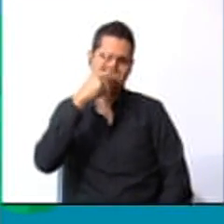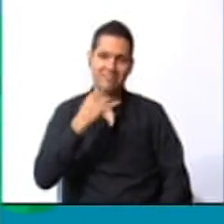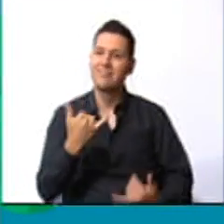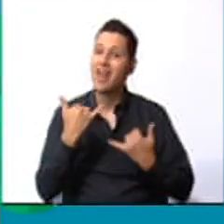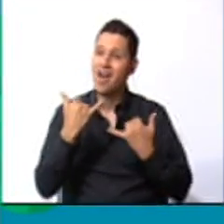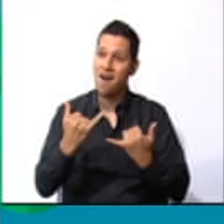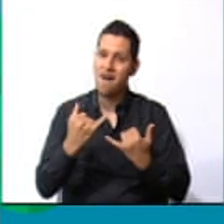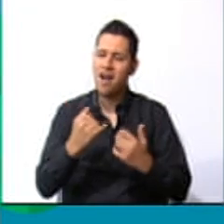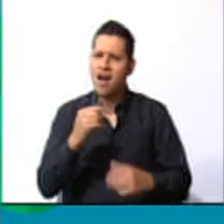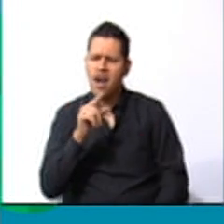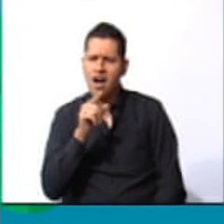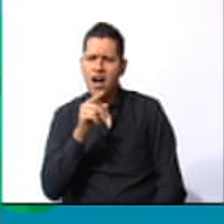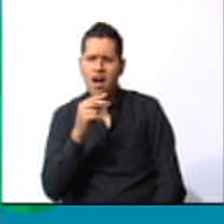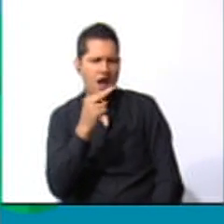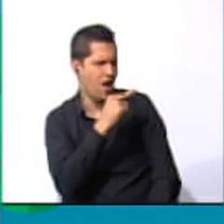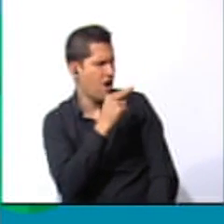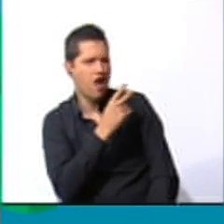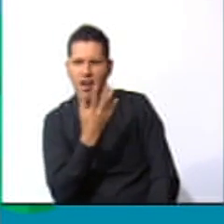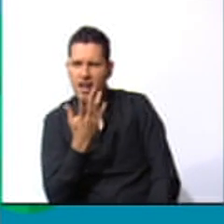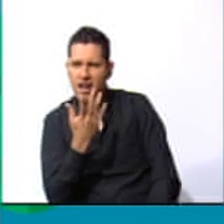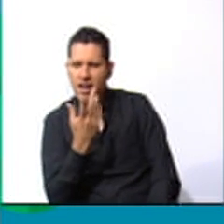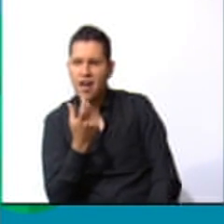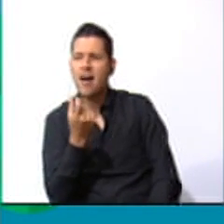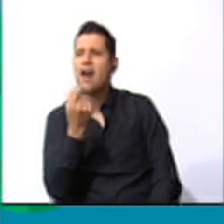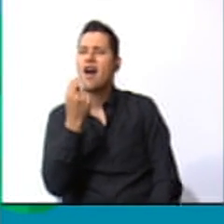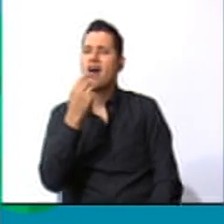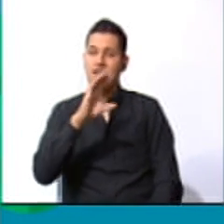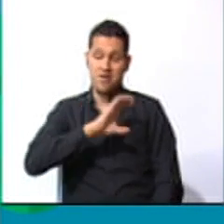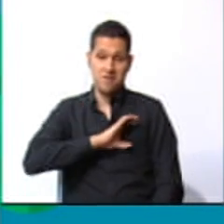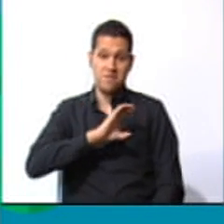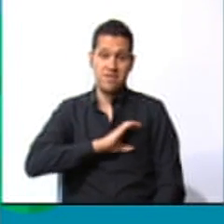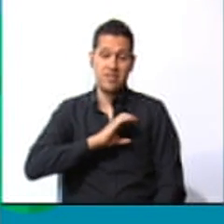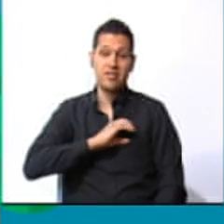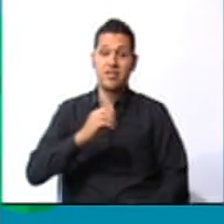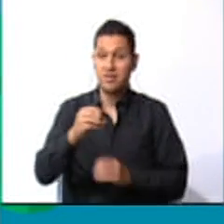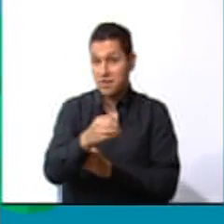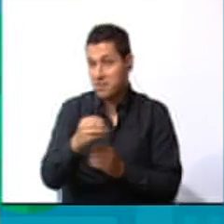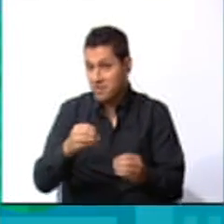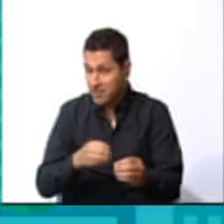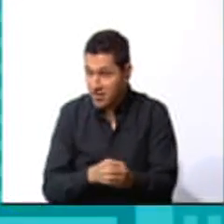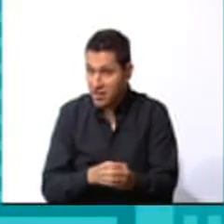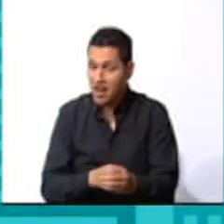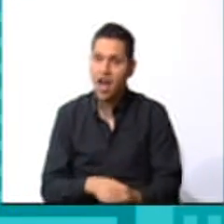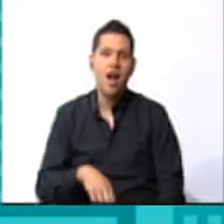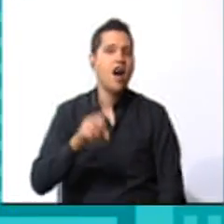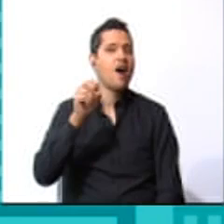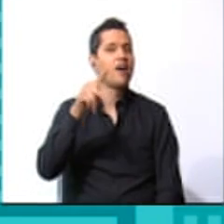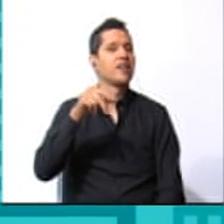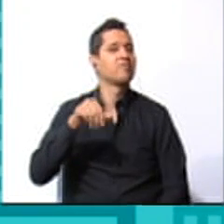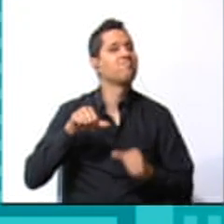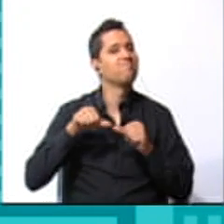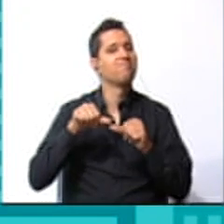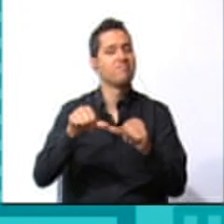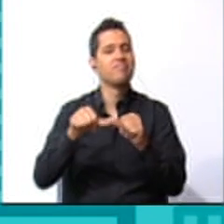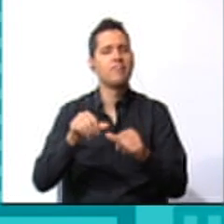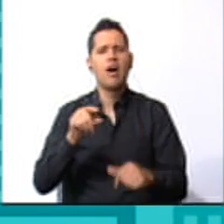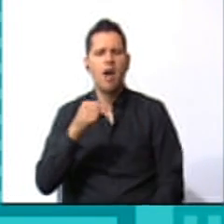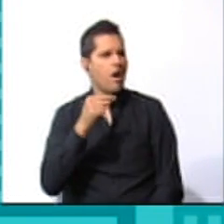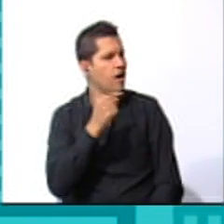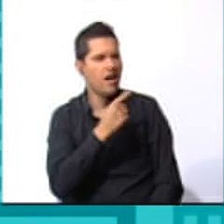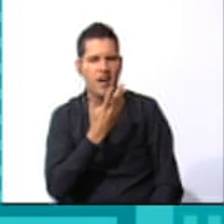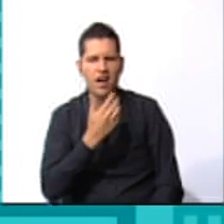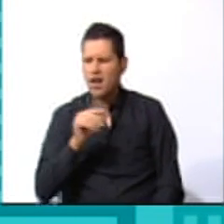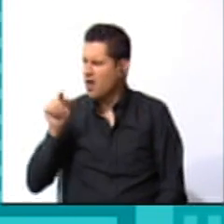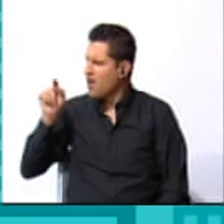let's go. What's this? Hi, the police station. Okay, let's continue. Oh, what's this,